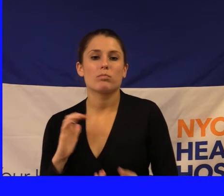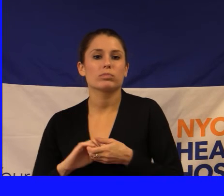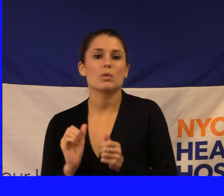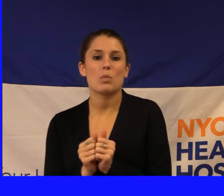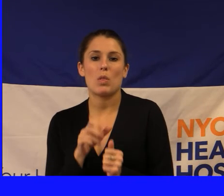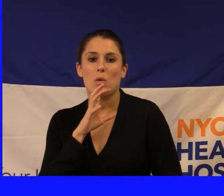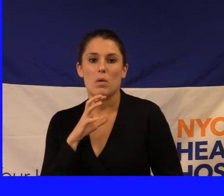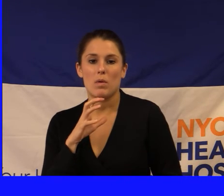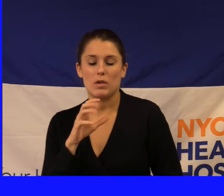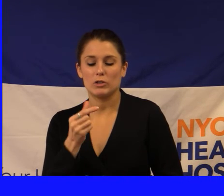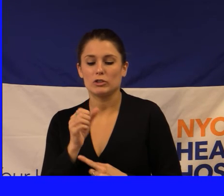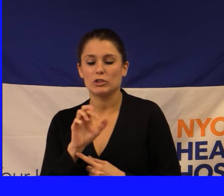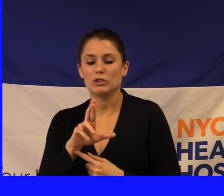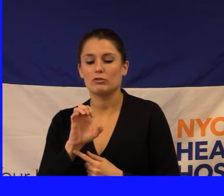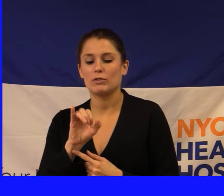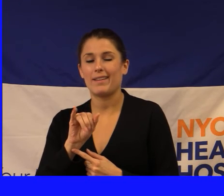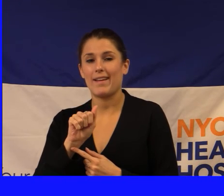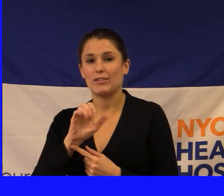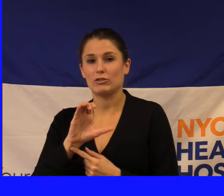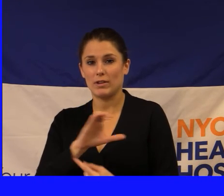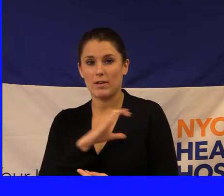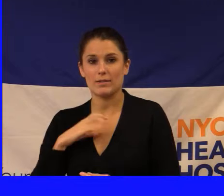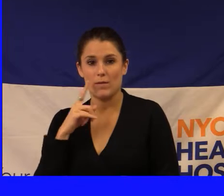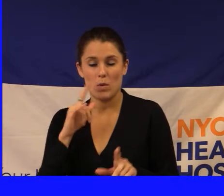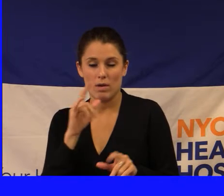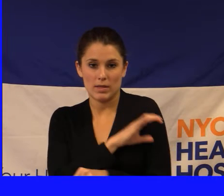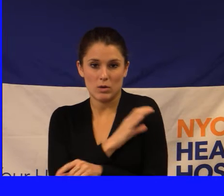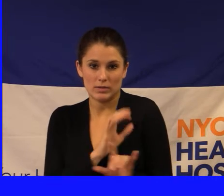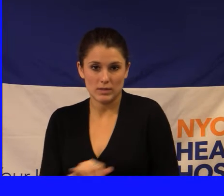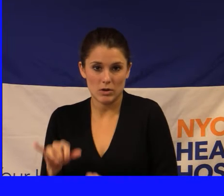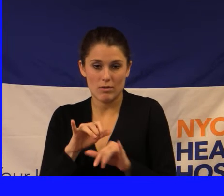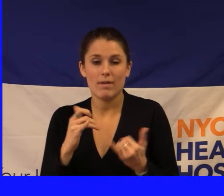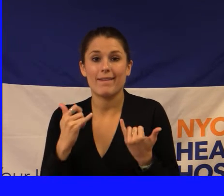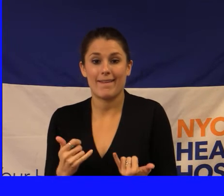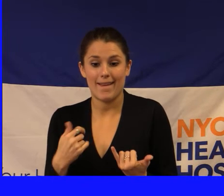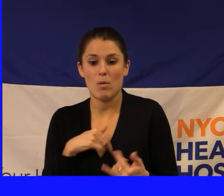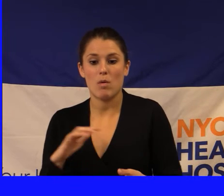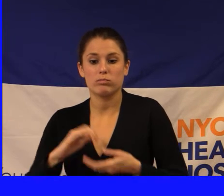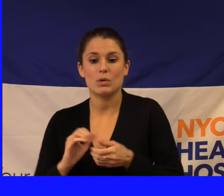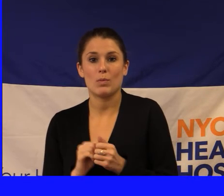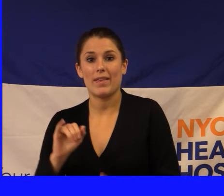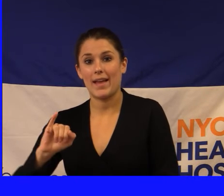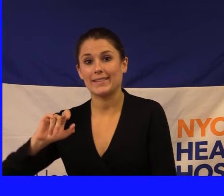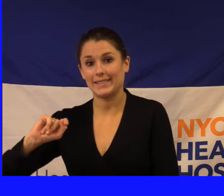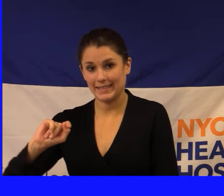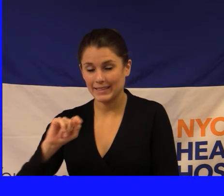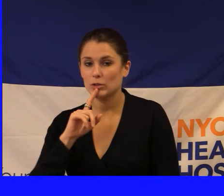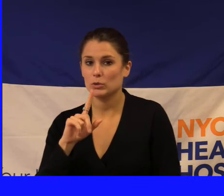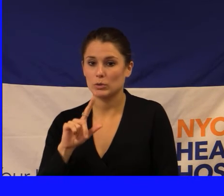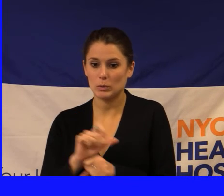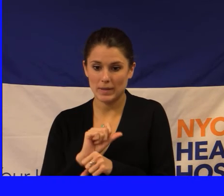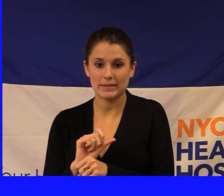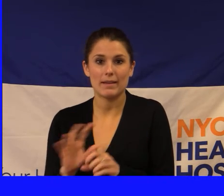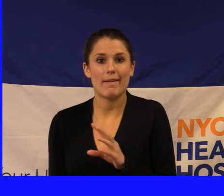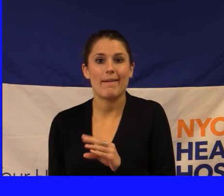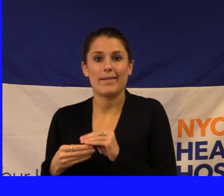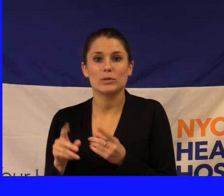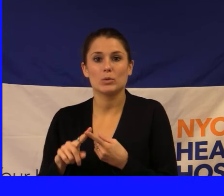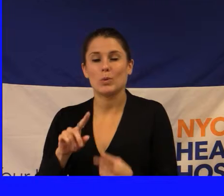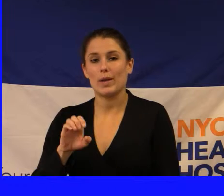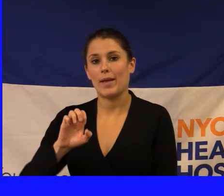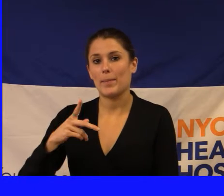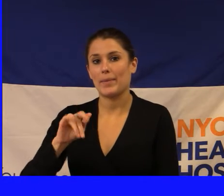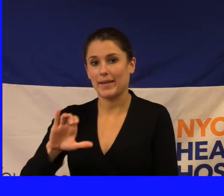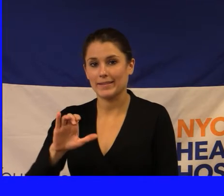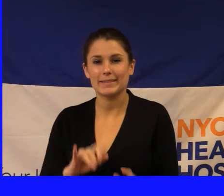to create clinical standards, and now we're partnering with the IT folks to build this into Epic as a standard note